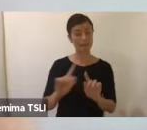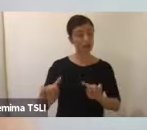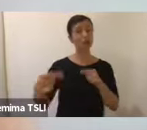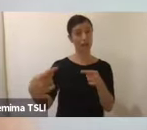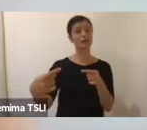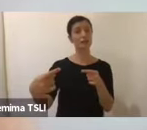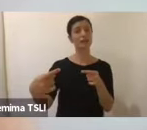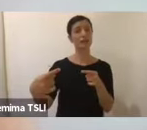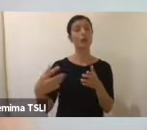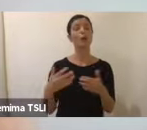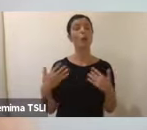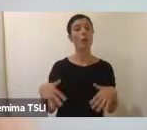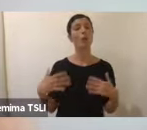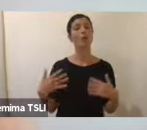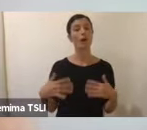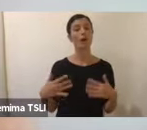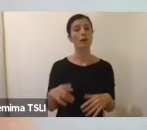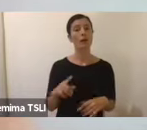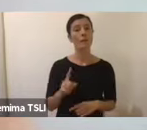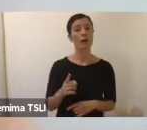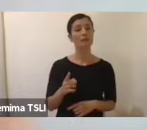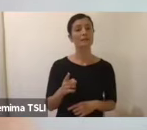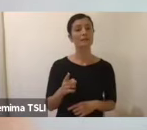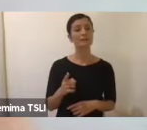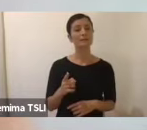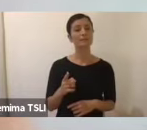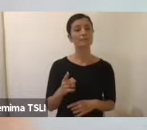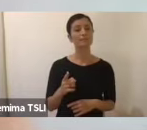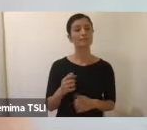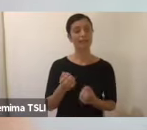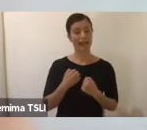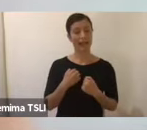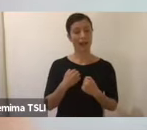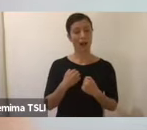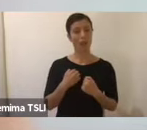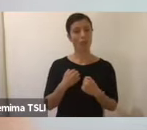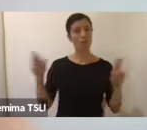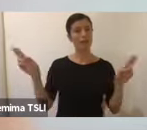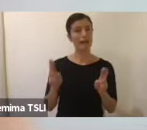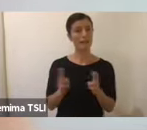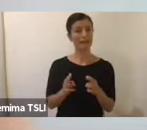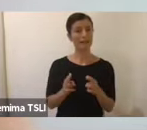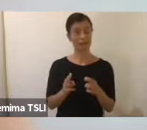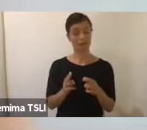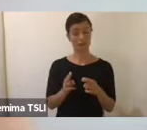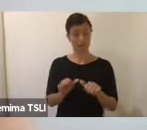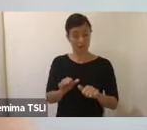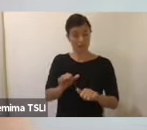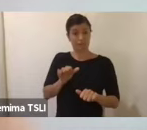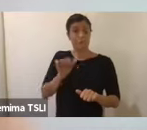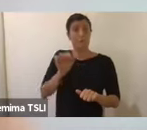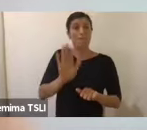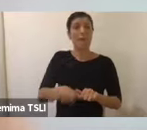we were going beyond our own self-referential limitations and my predominant experience is